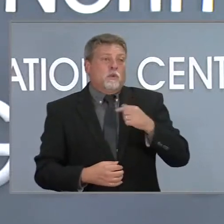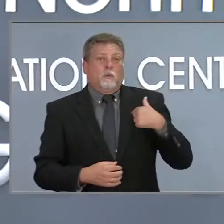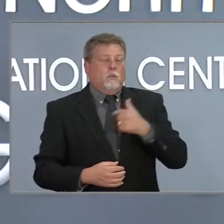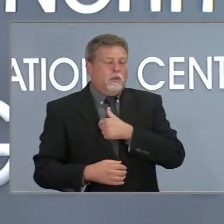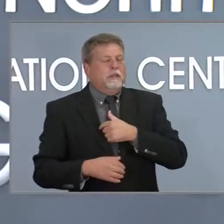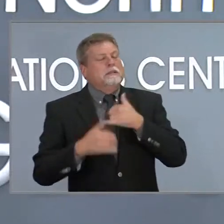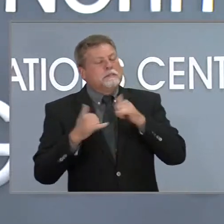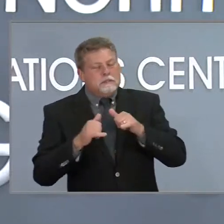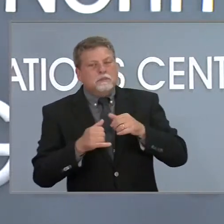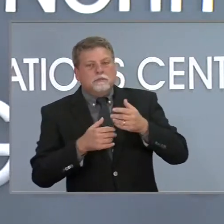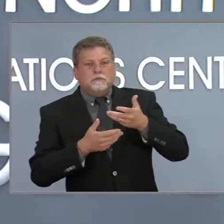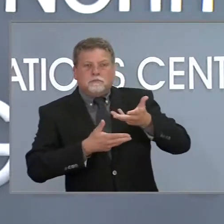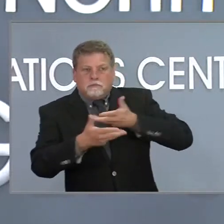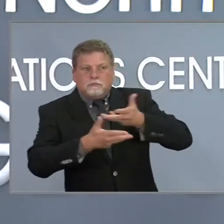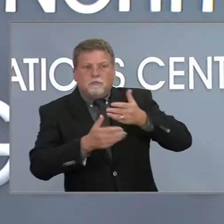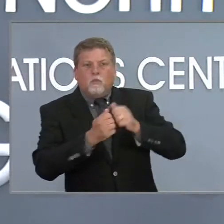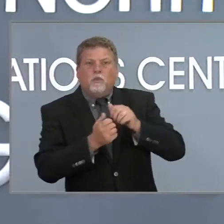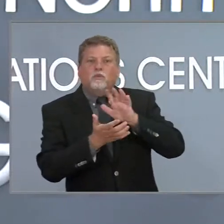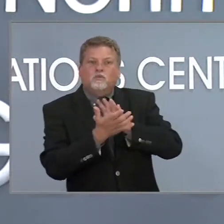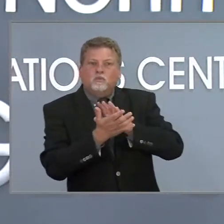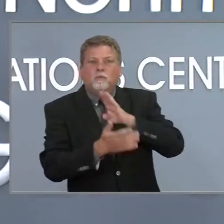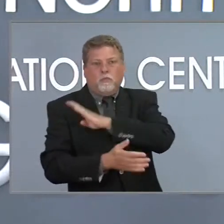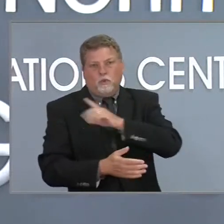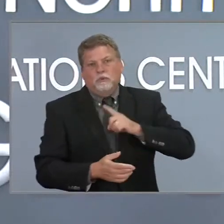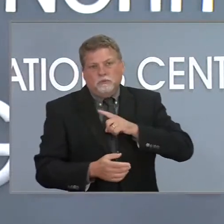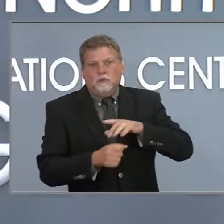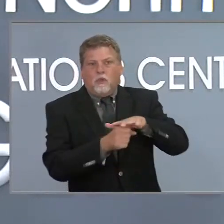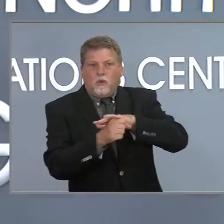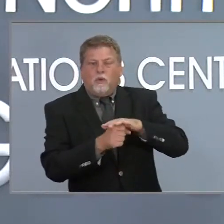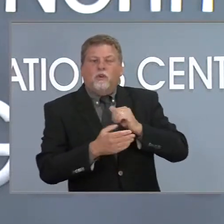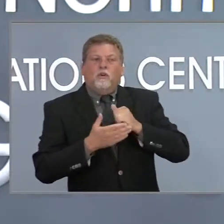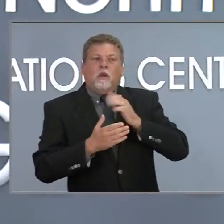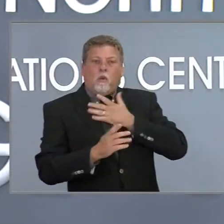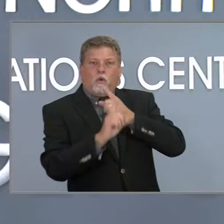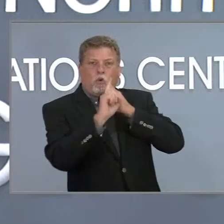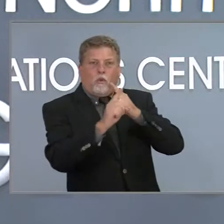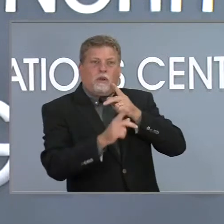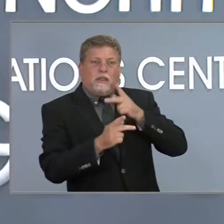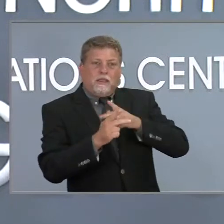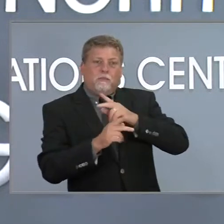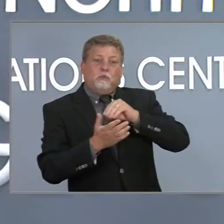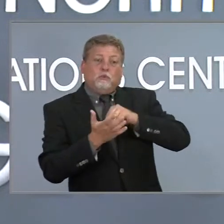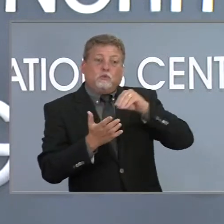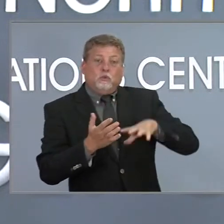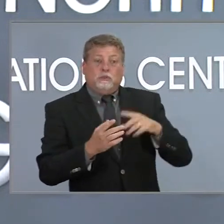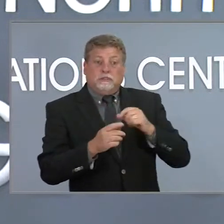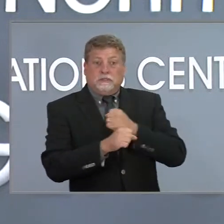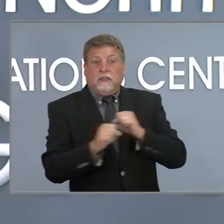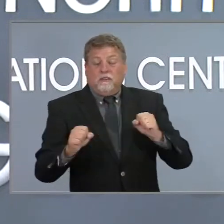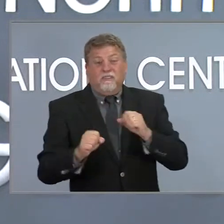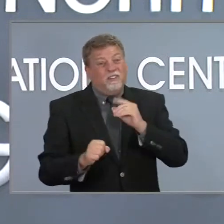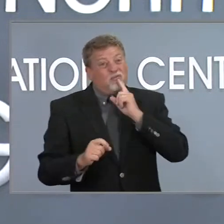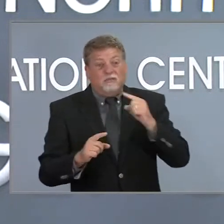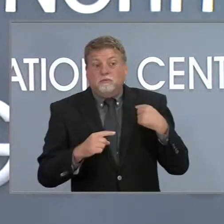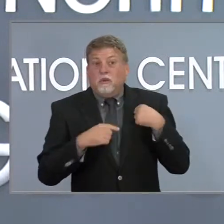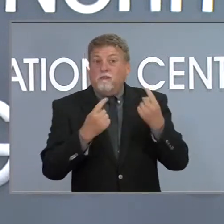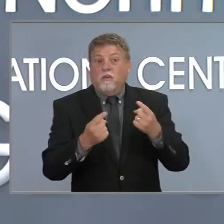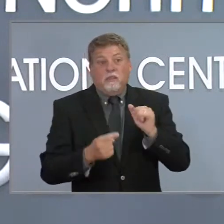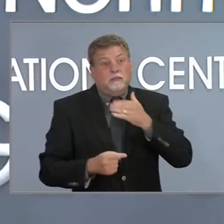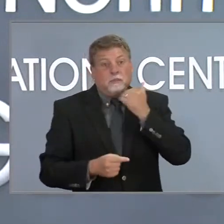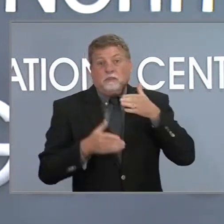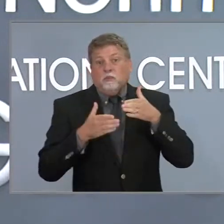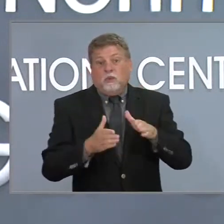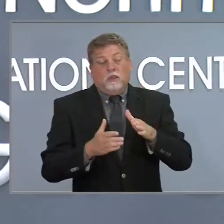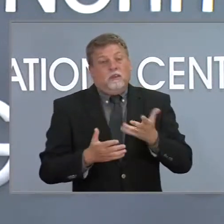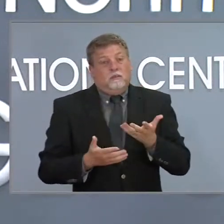school boards and our superintendents to keep our students safe. And so far, that has been the most